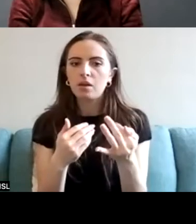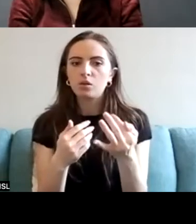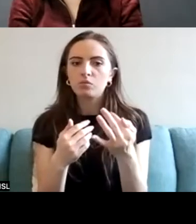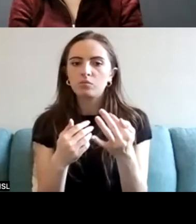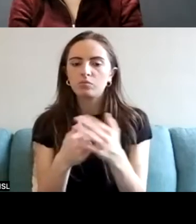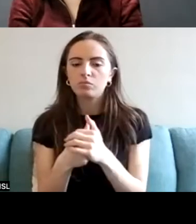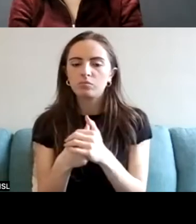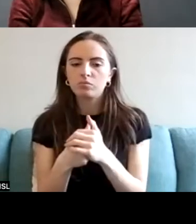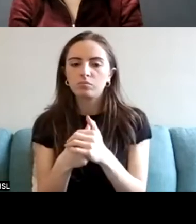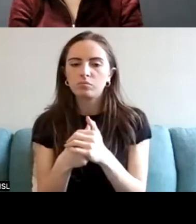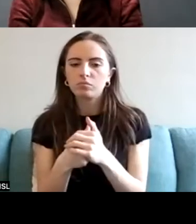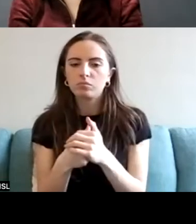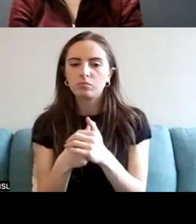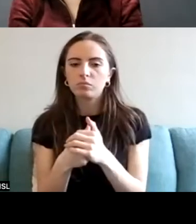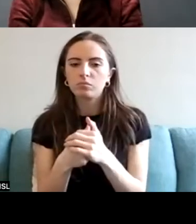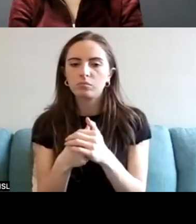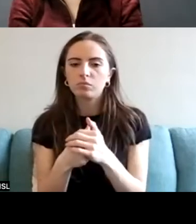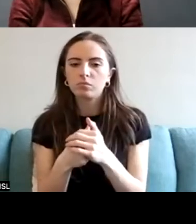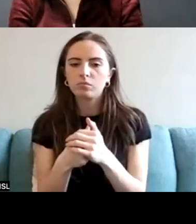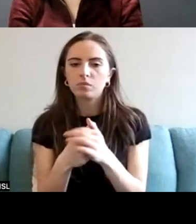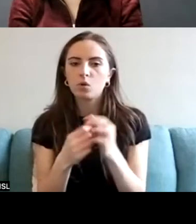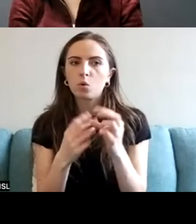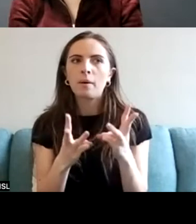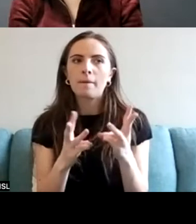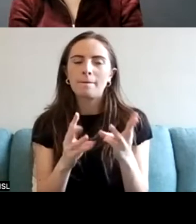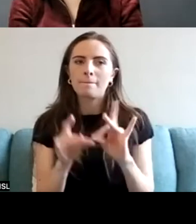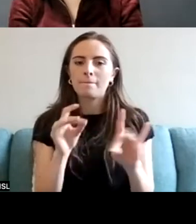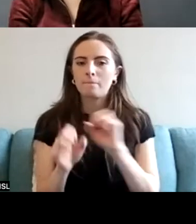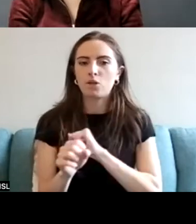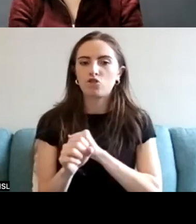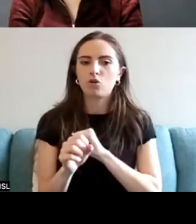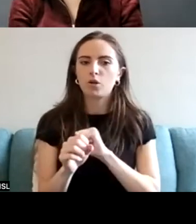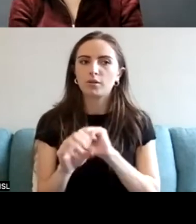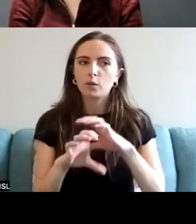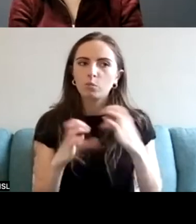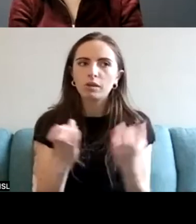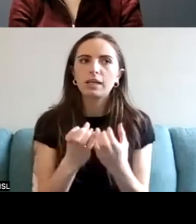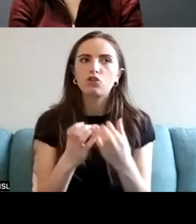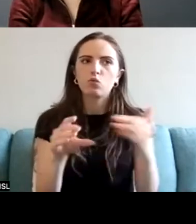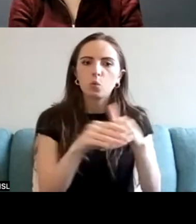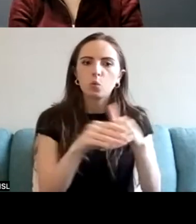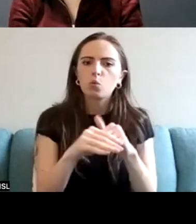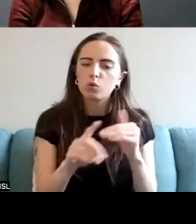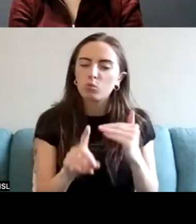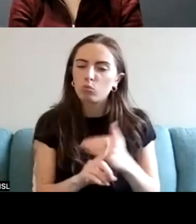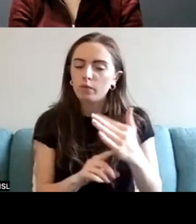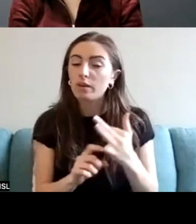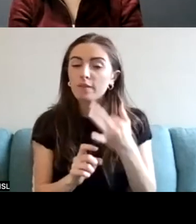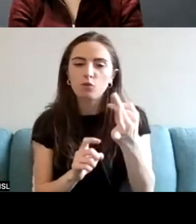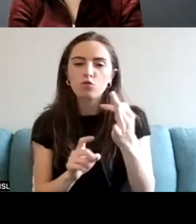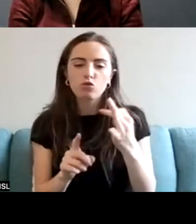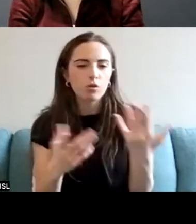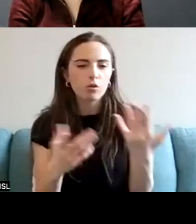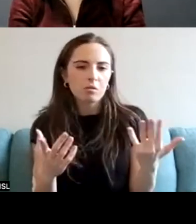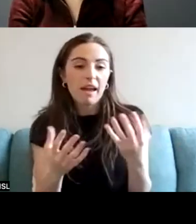along when it comes to accessibility and inclusion as well when we are developing our communications.